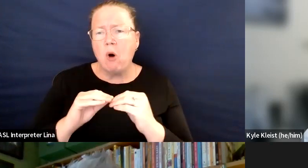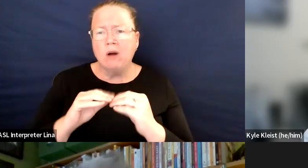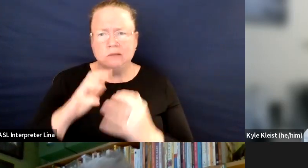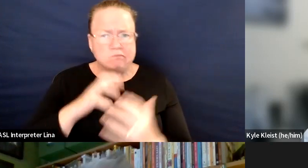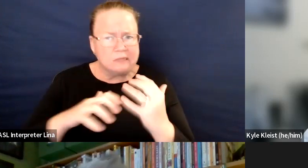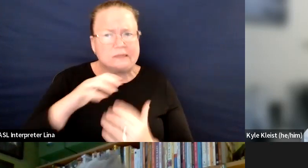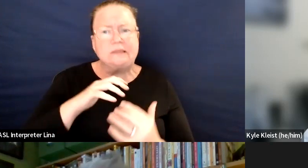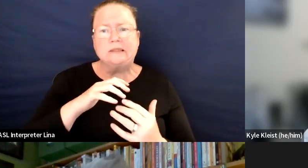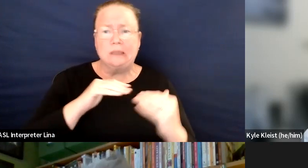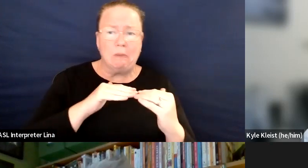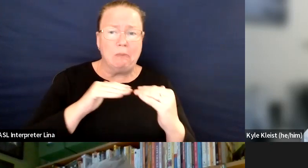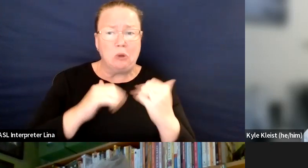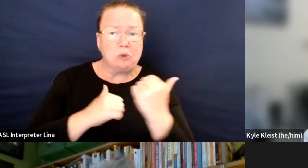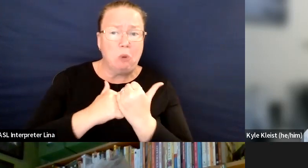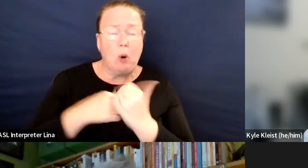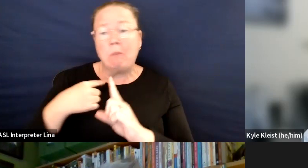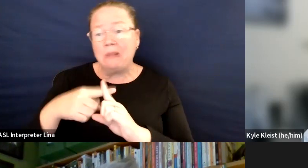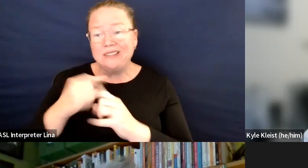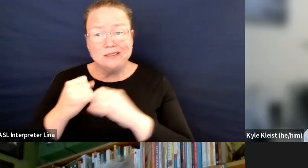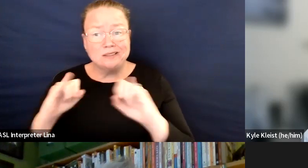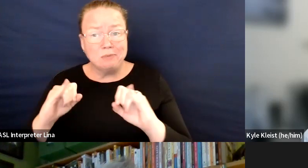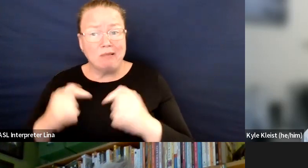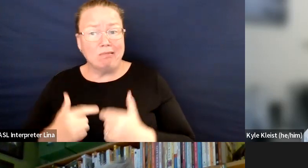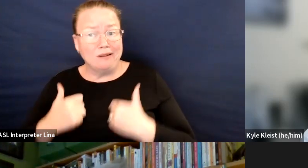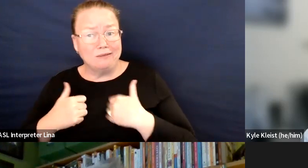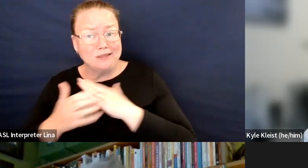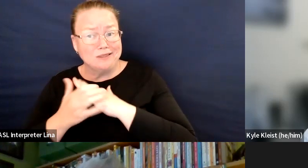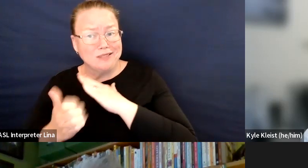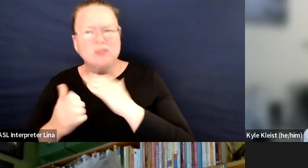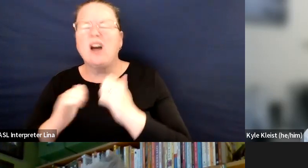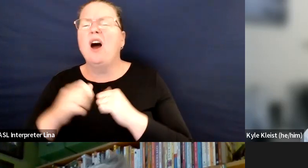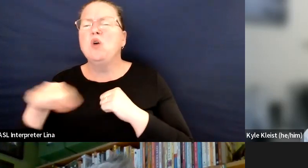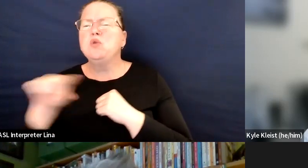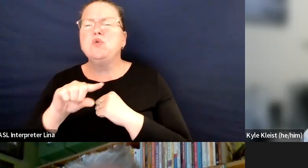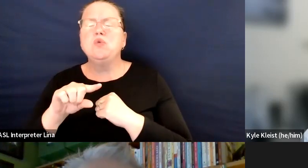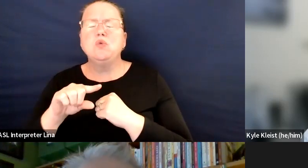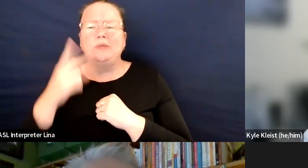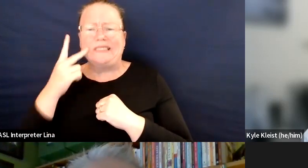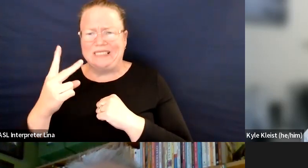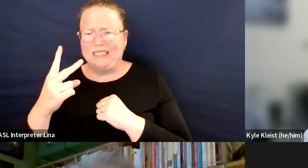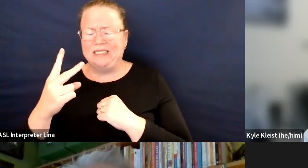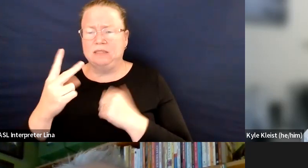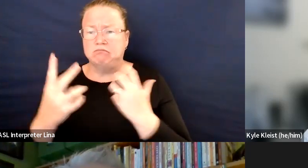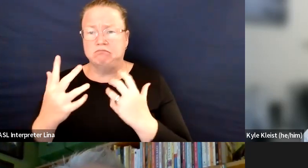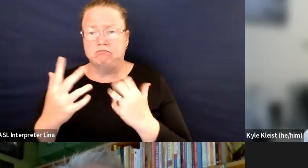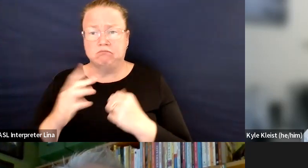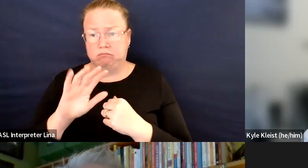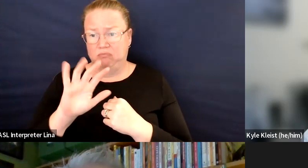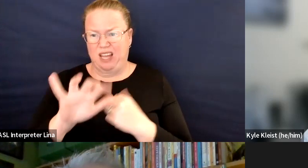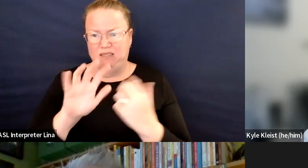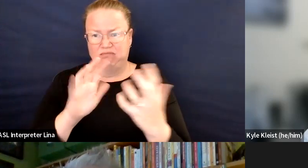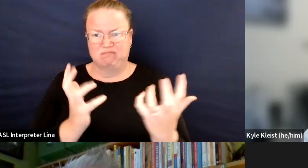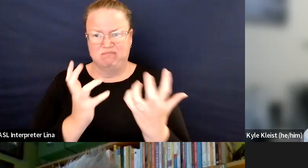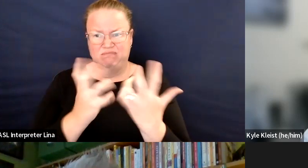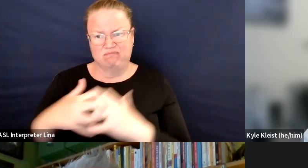combination of peer support and independent living skills, or how do you see that fitting